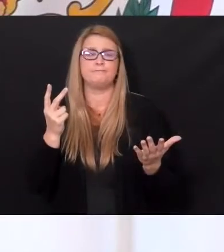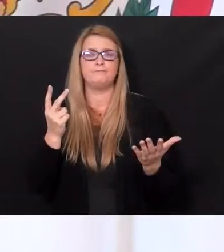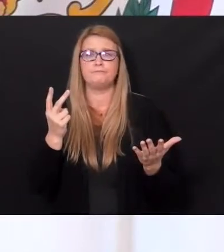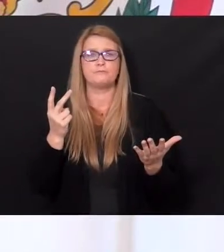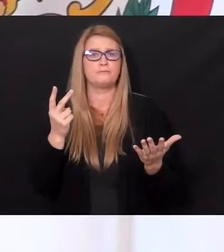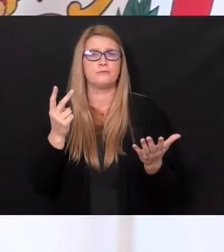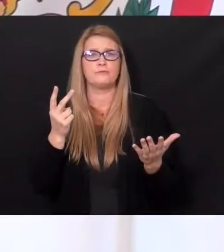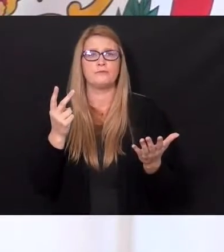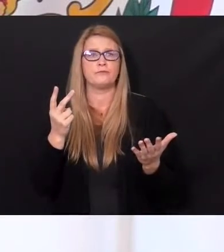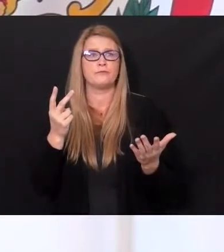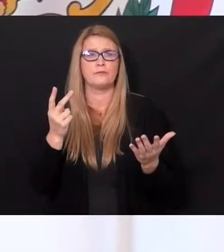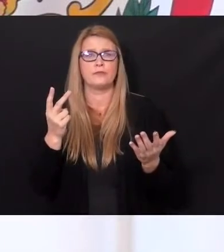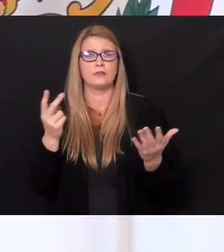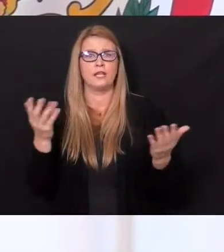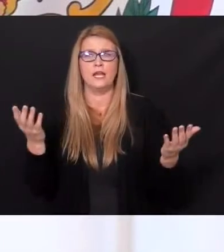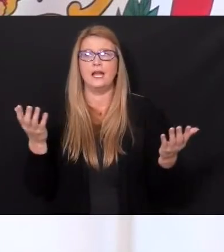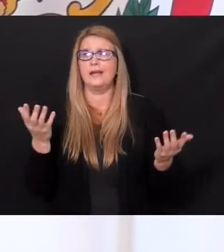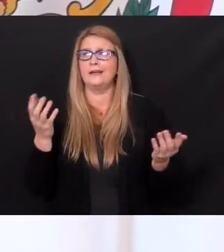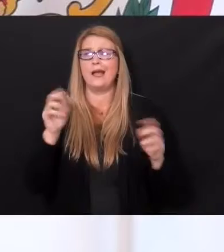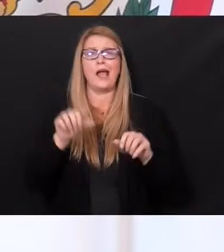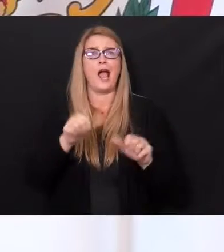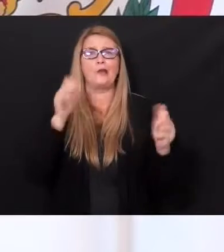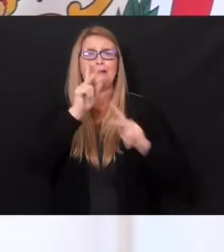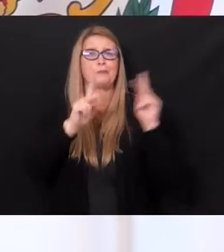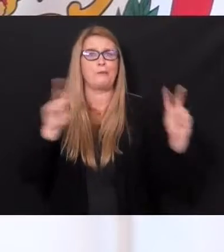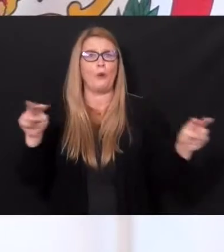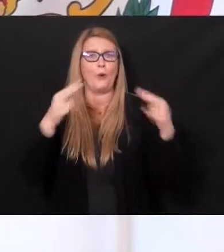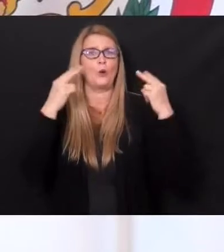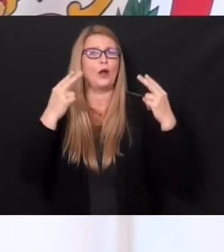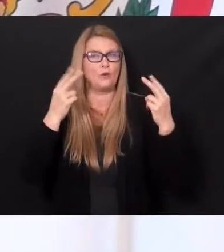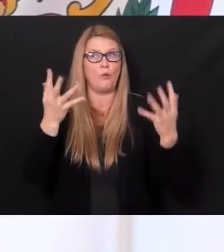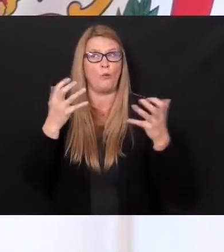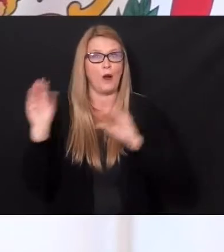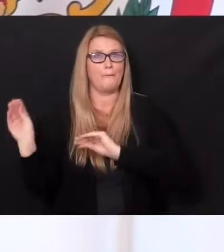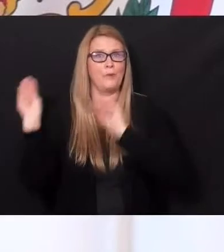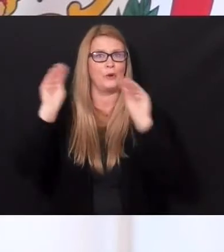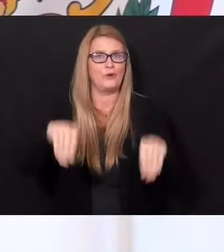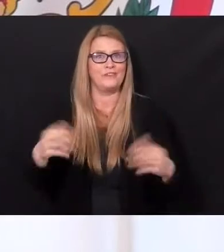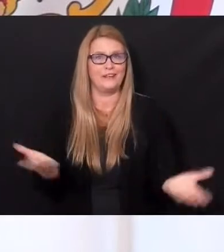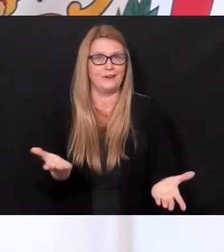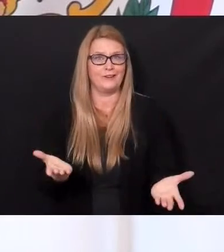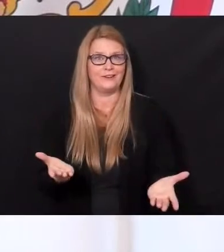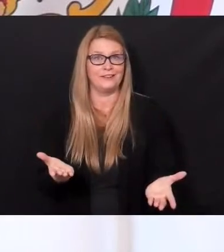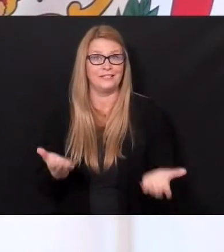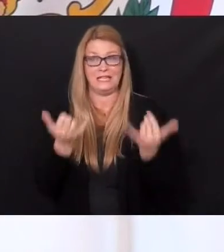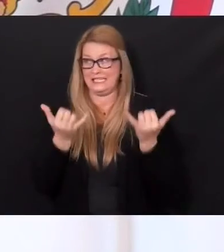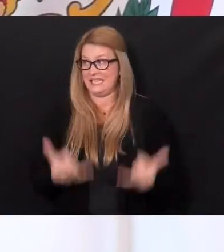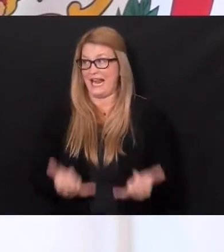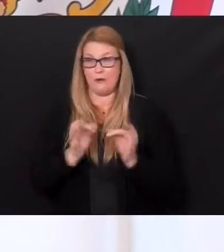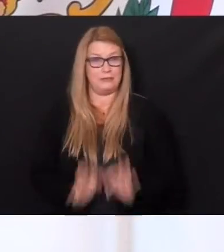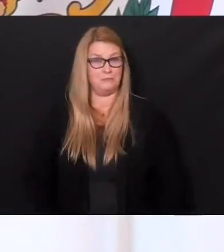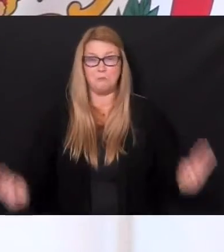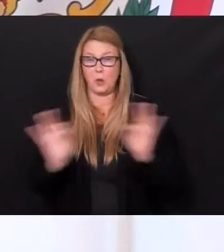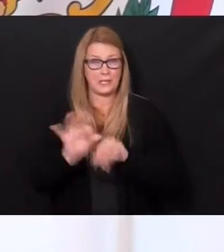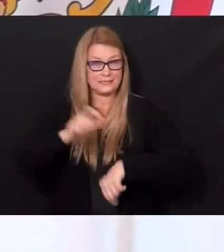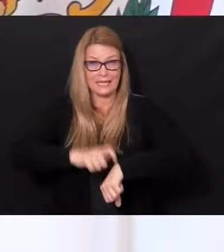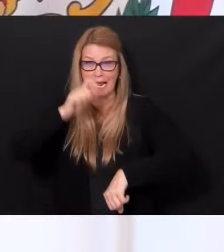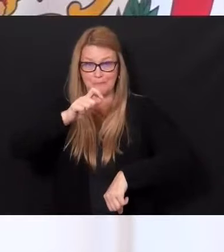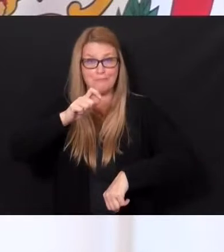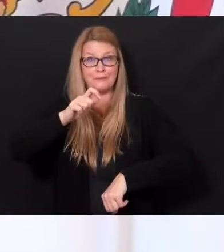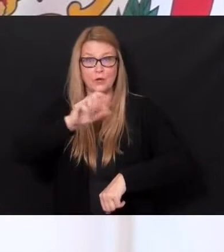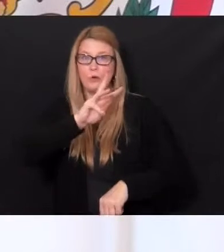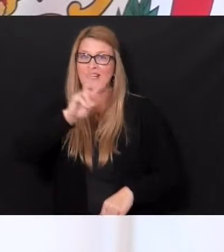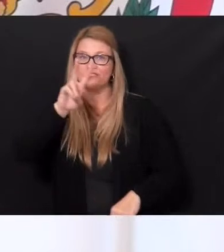It drives people here. Now is the time more than you can imagine. West Virginia